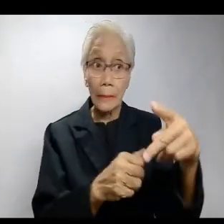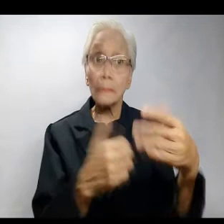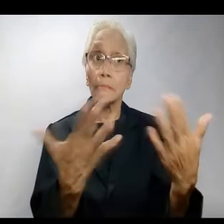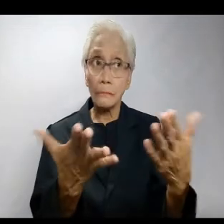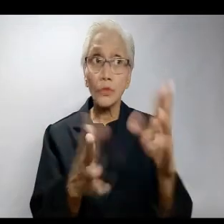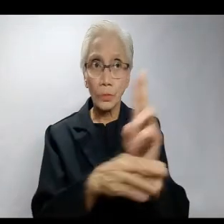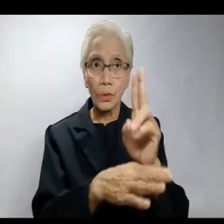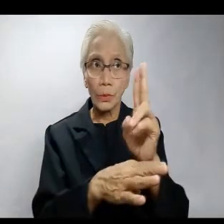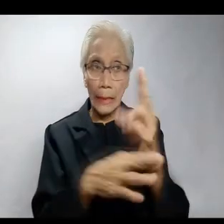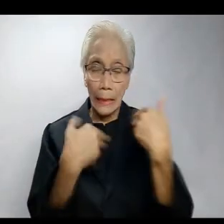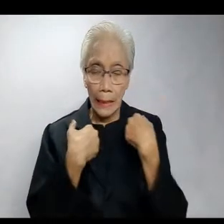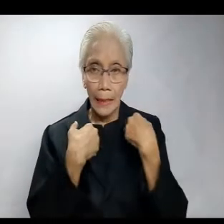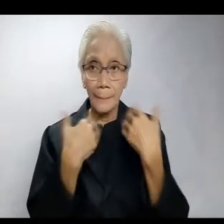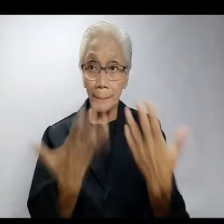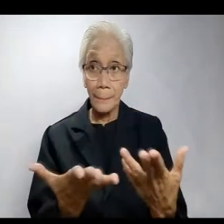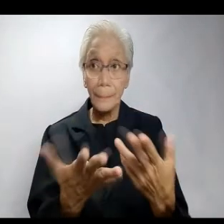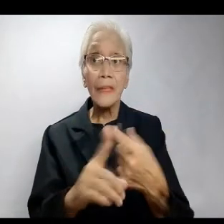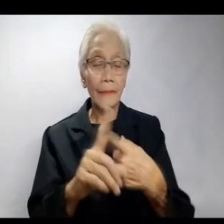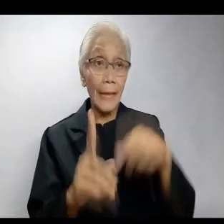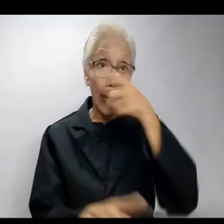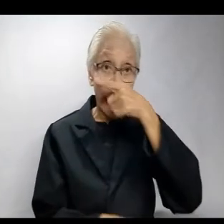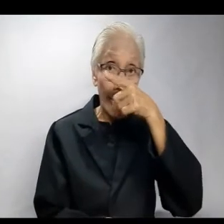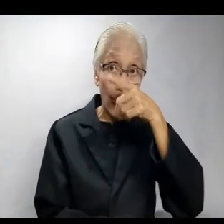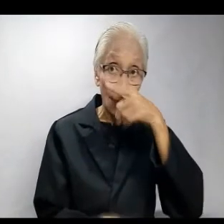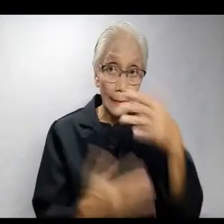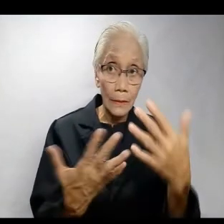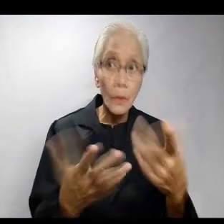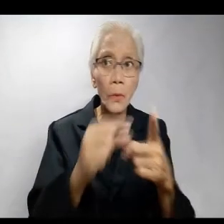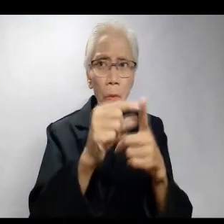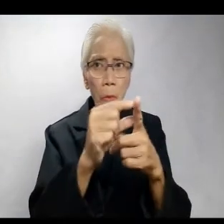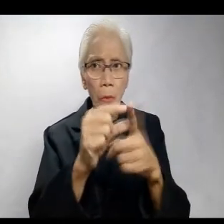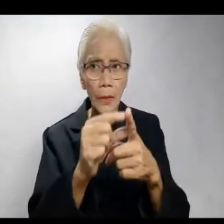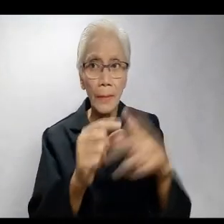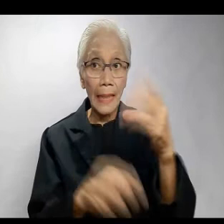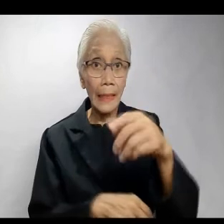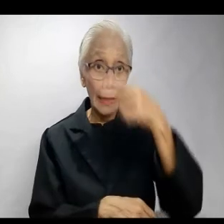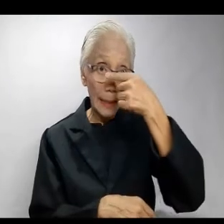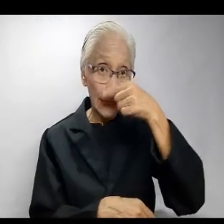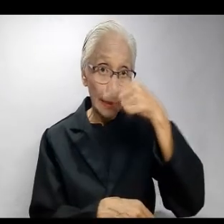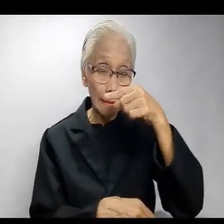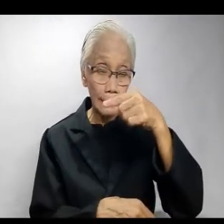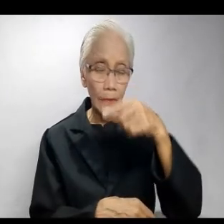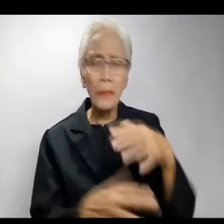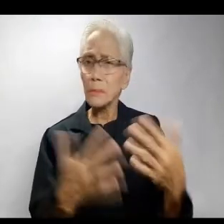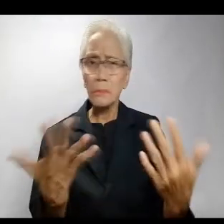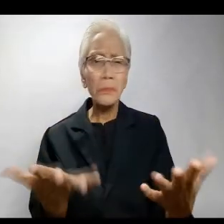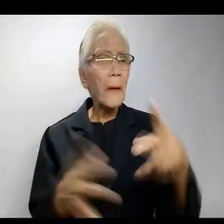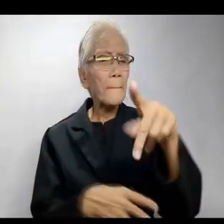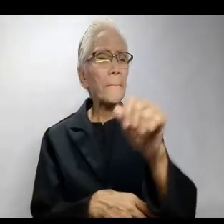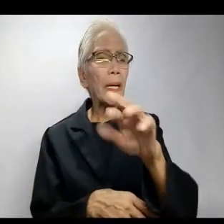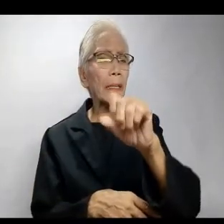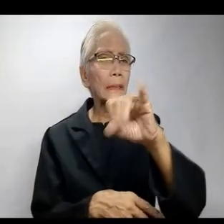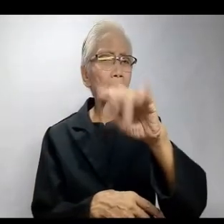parasite usually endures. From the Latin parasitus and the Greek parasitos, a